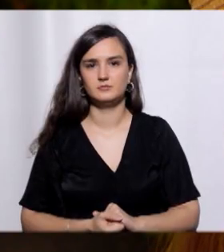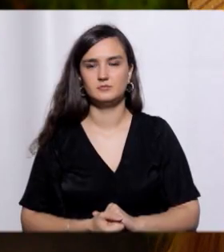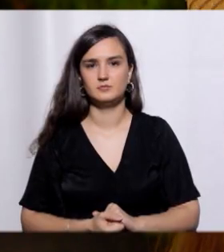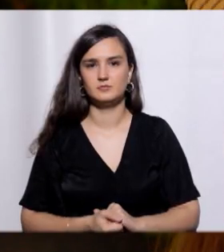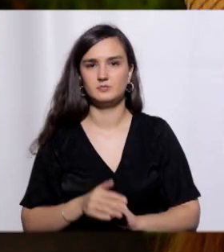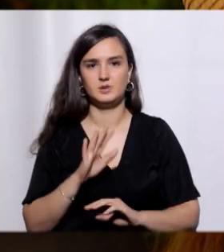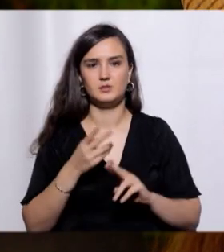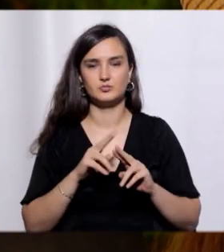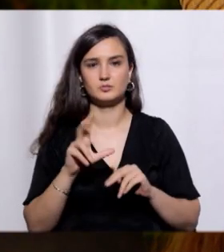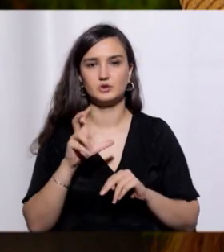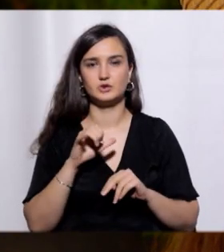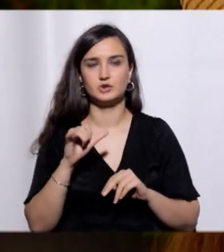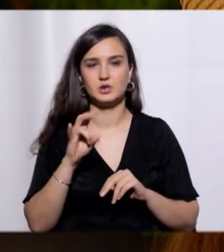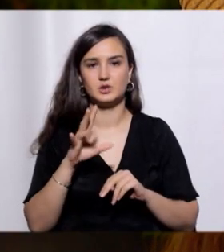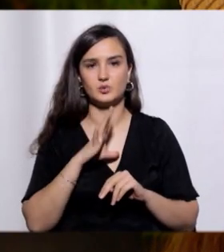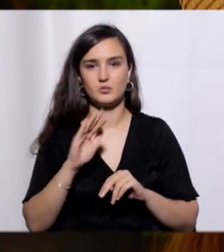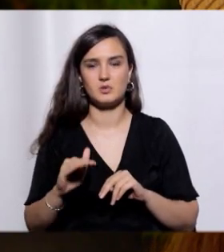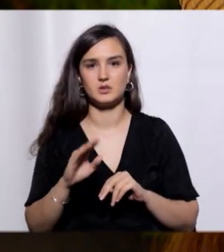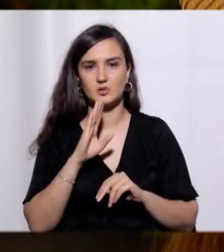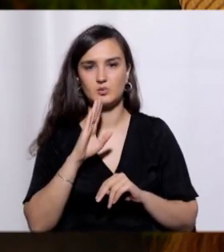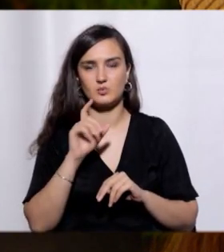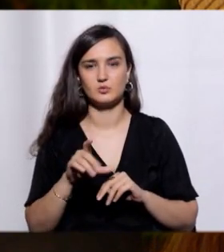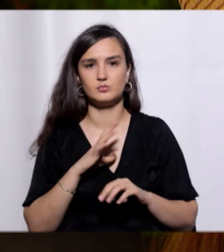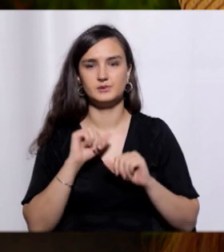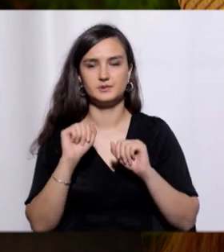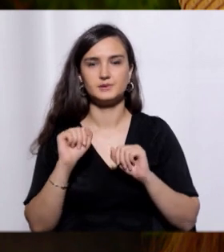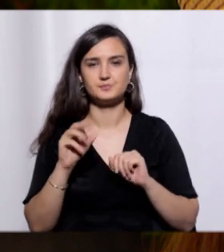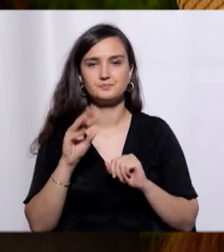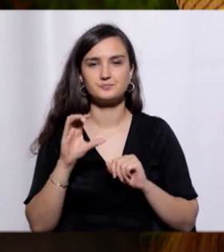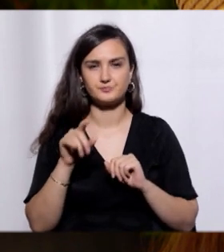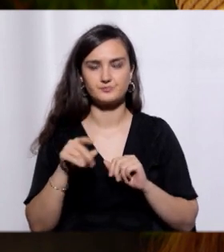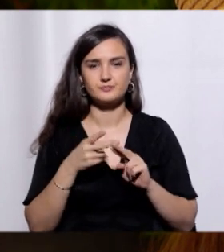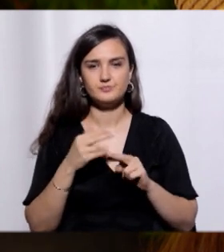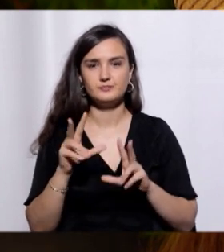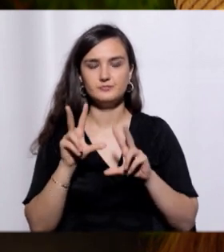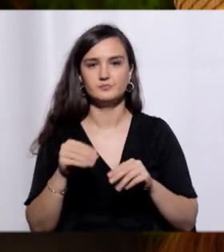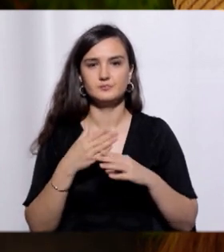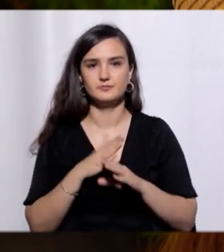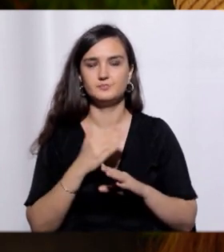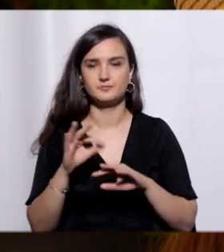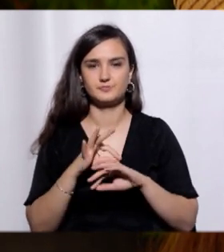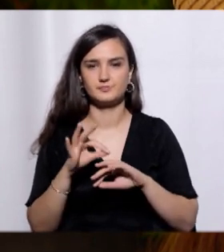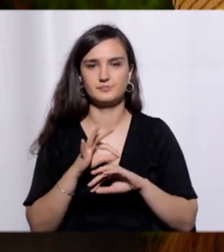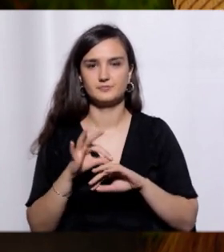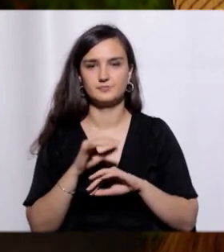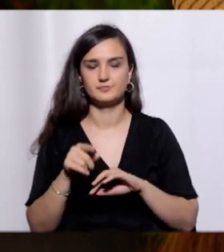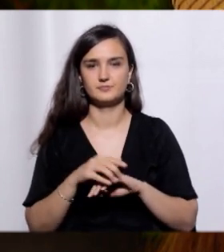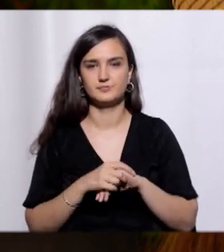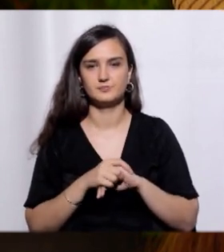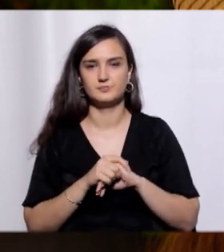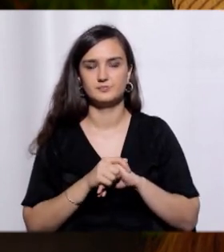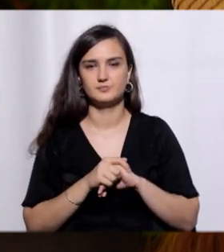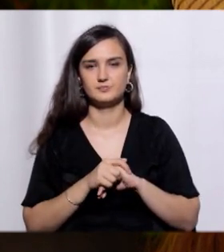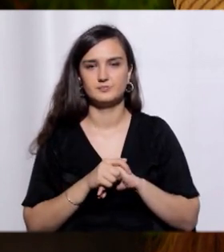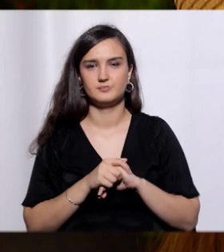No, because Jane was a little girl and she needed protection. Also, Mrs. Reed broke her promise to her husband. Well,